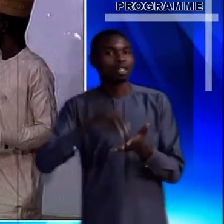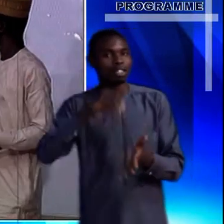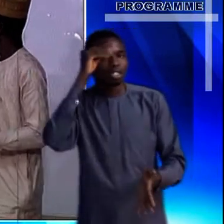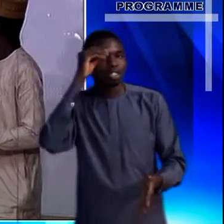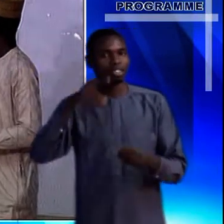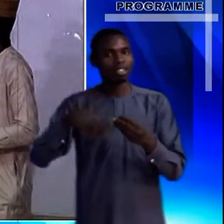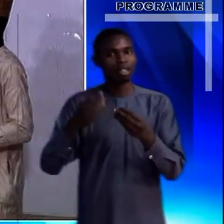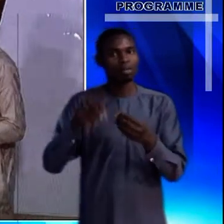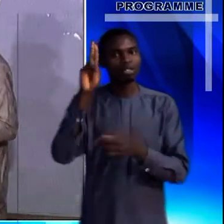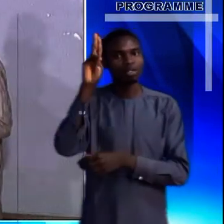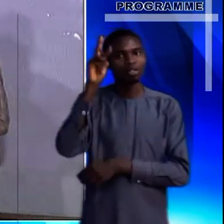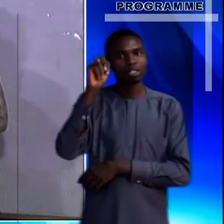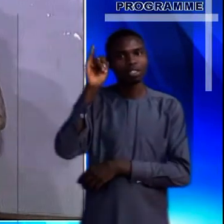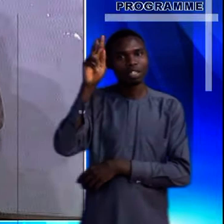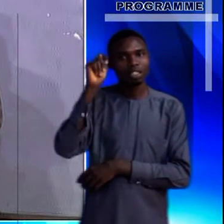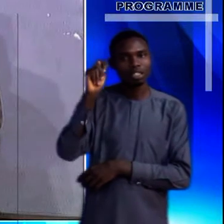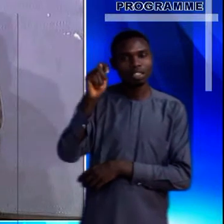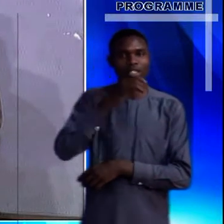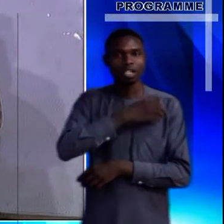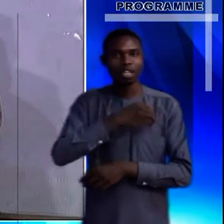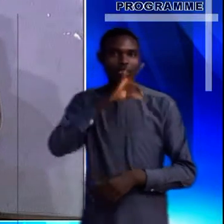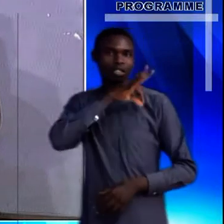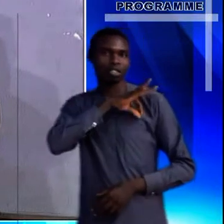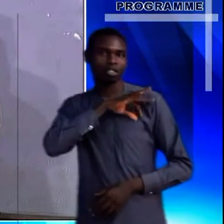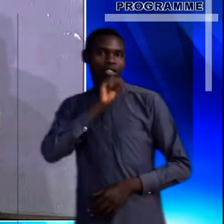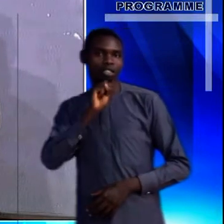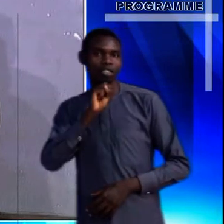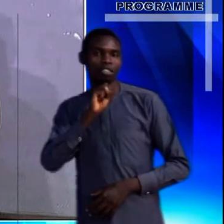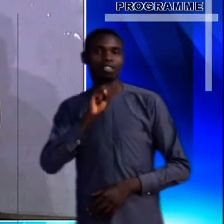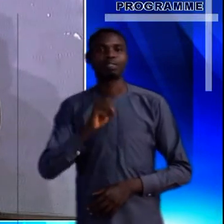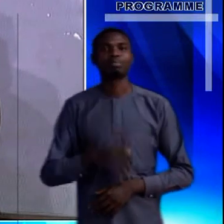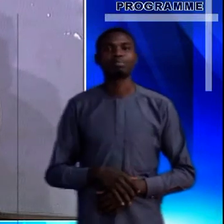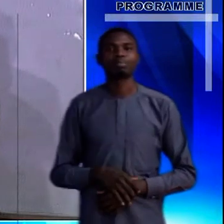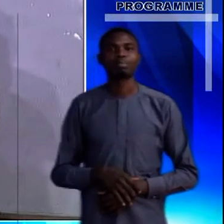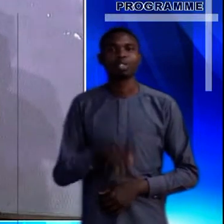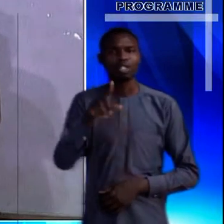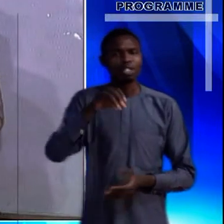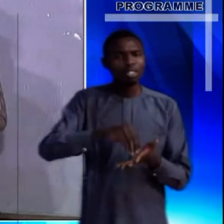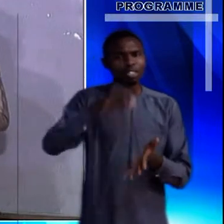know that in quantities we have fundamental quantities and we also have